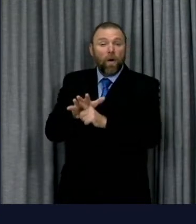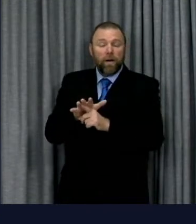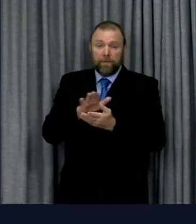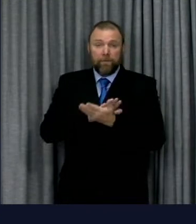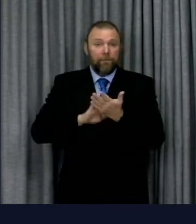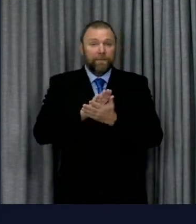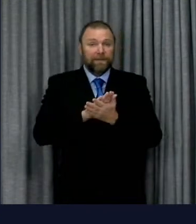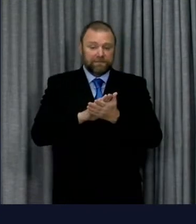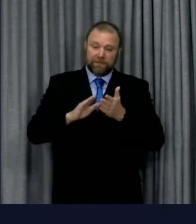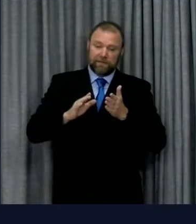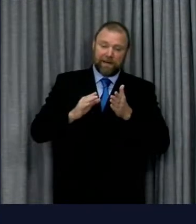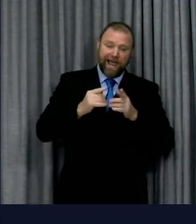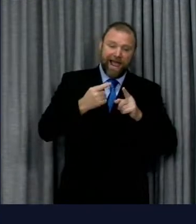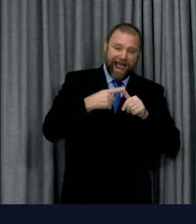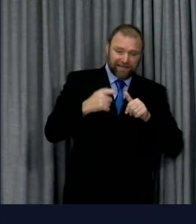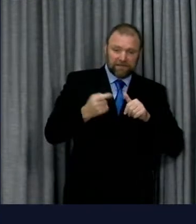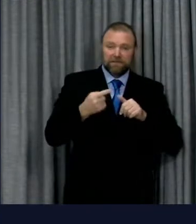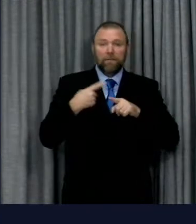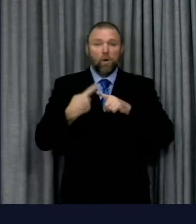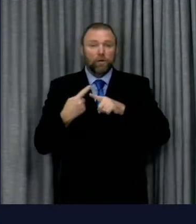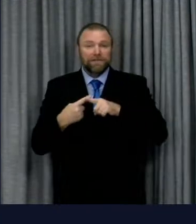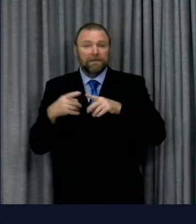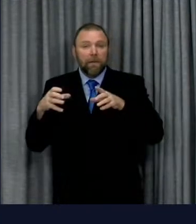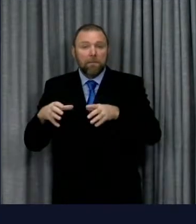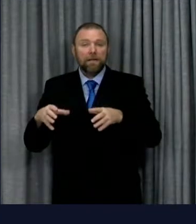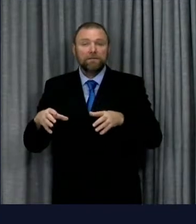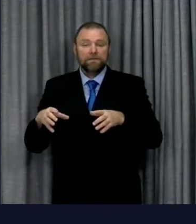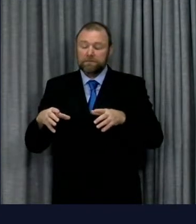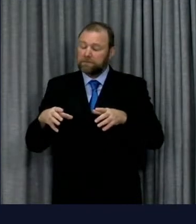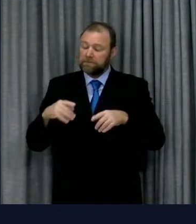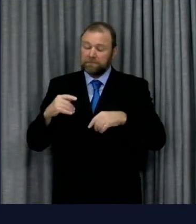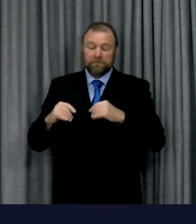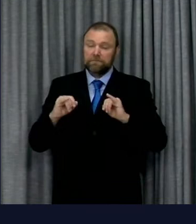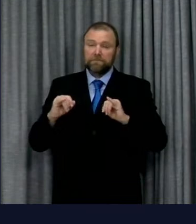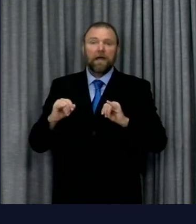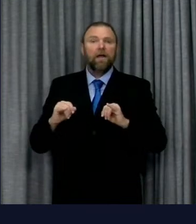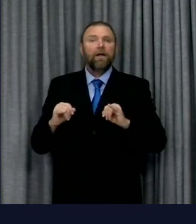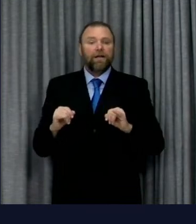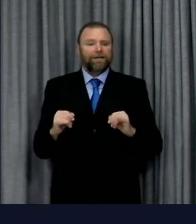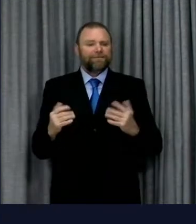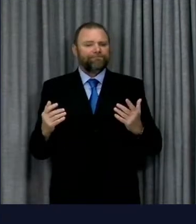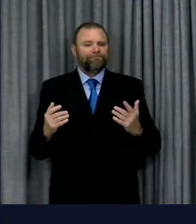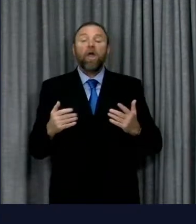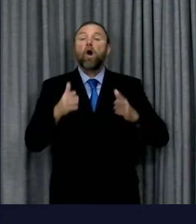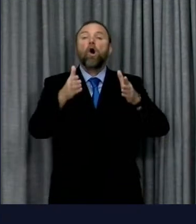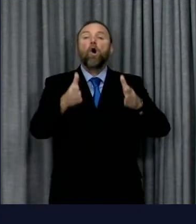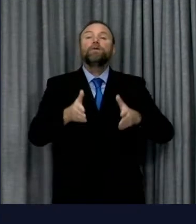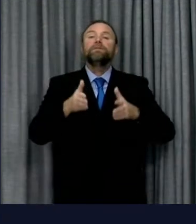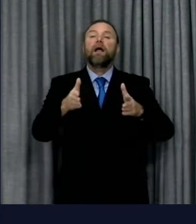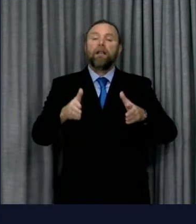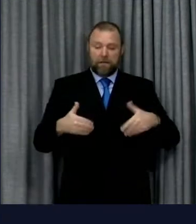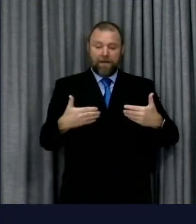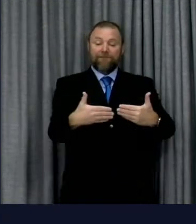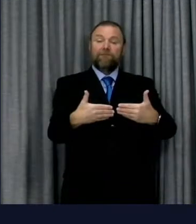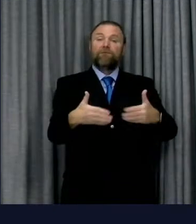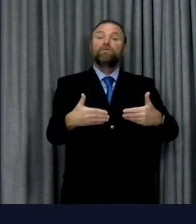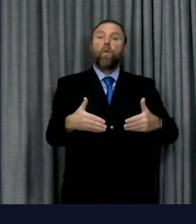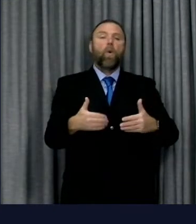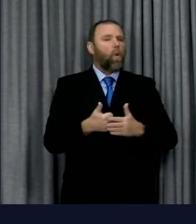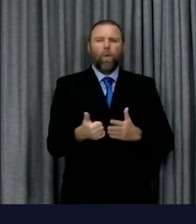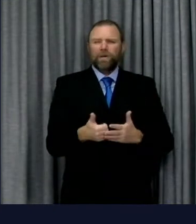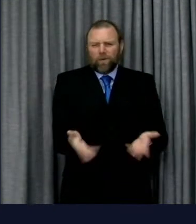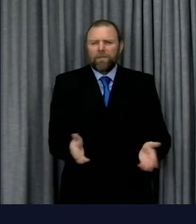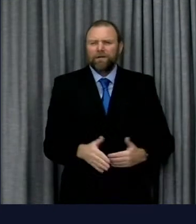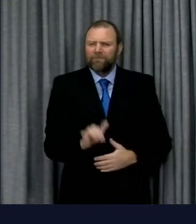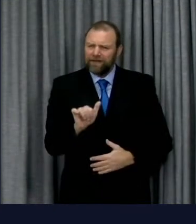emergency departments such a challenge. Because the front door of the hospital is always open. It's one of the key characteristics of